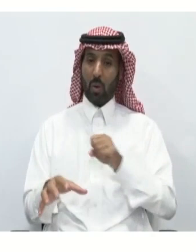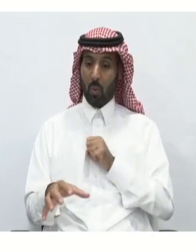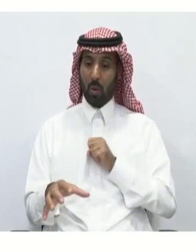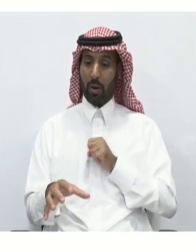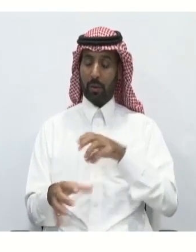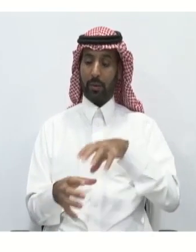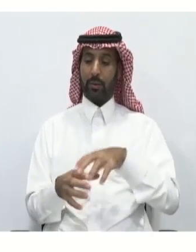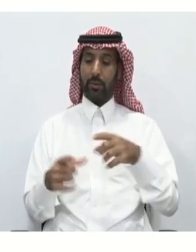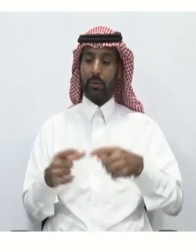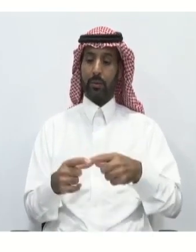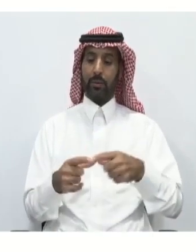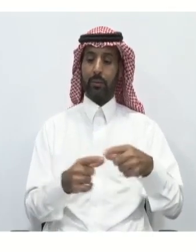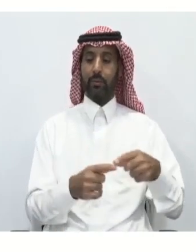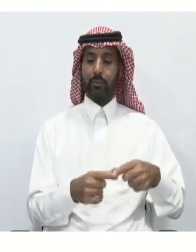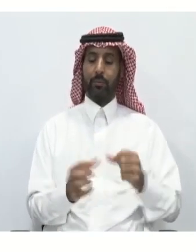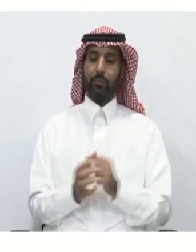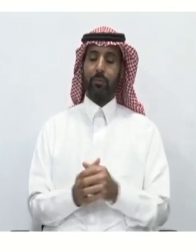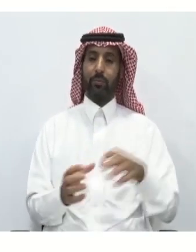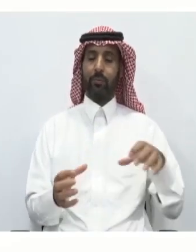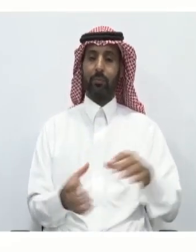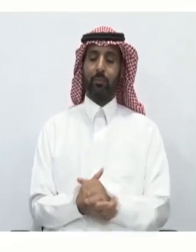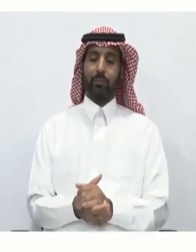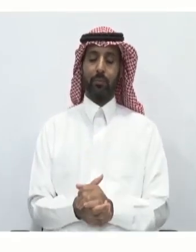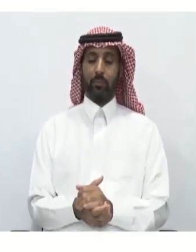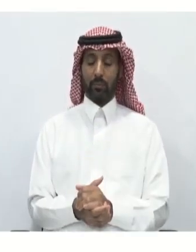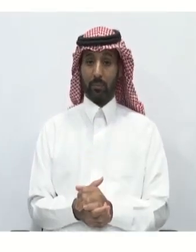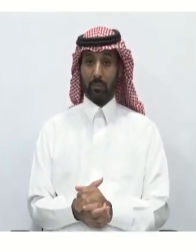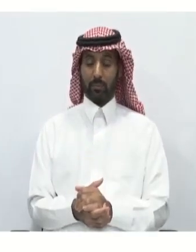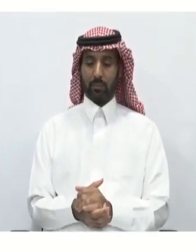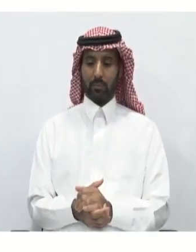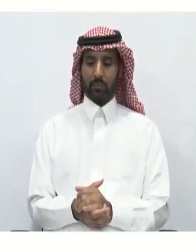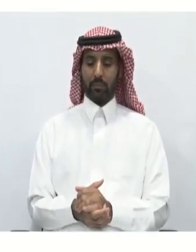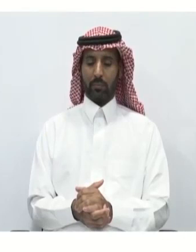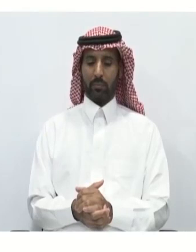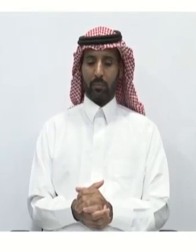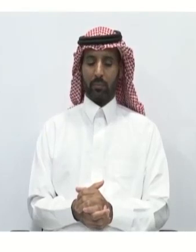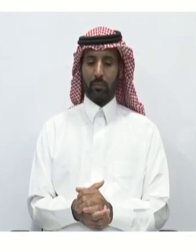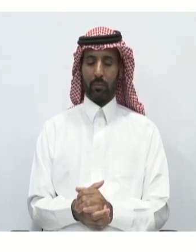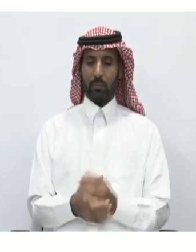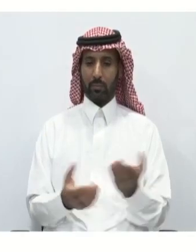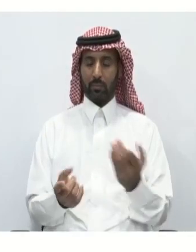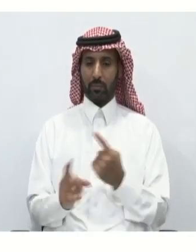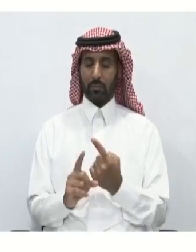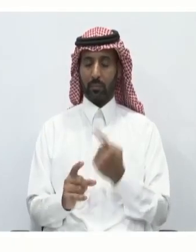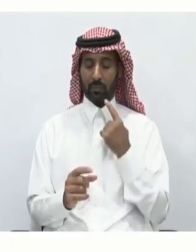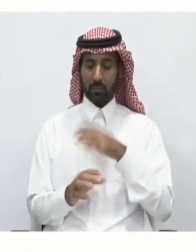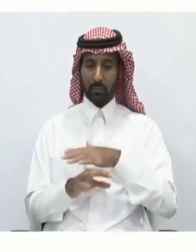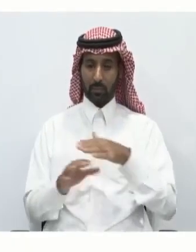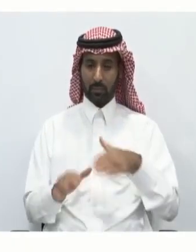of course, he means that they are a group of people. Also, he's meeting them at the